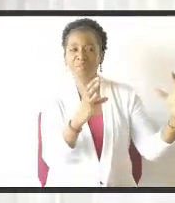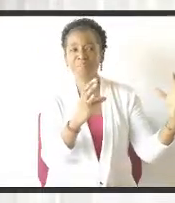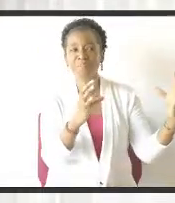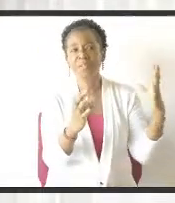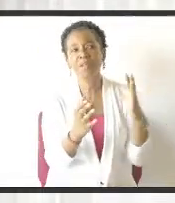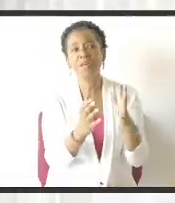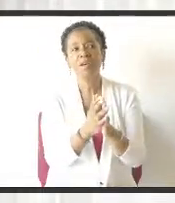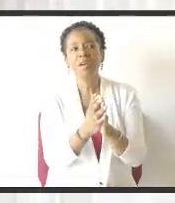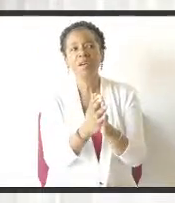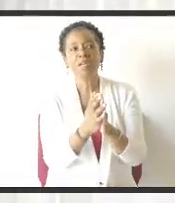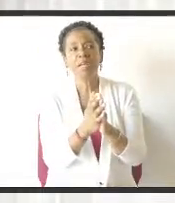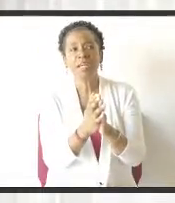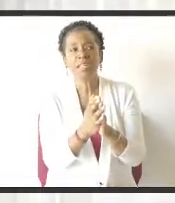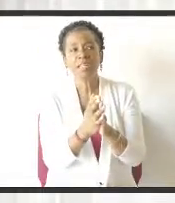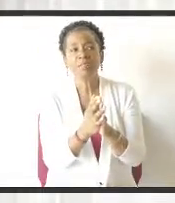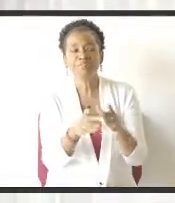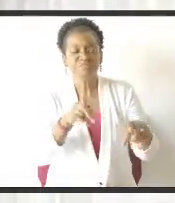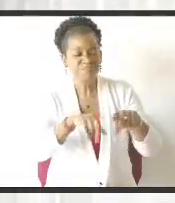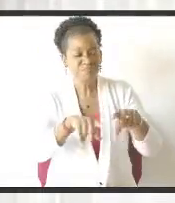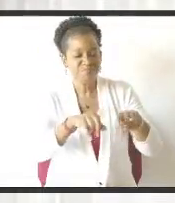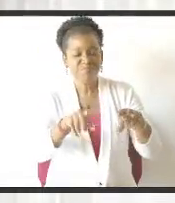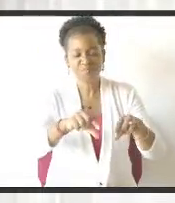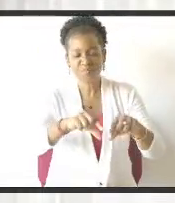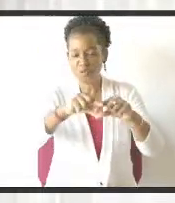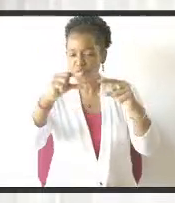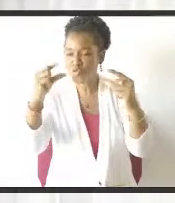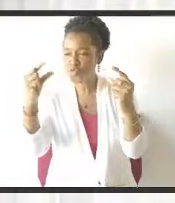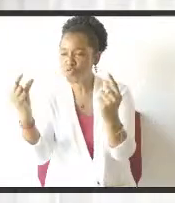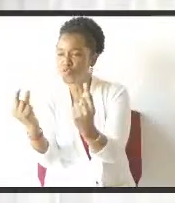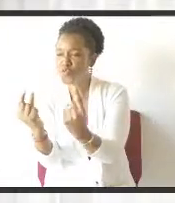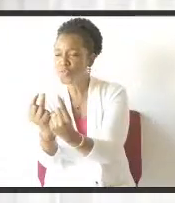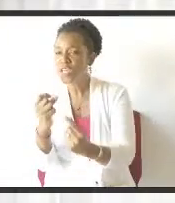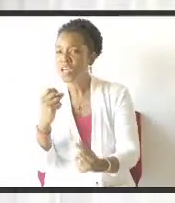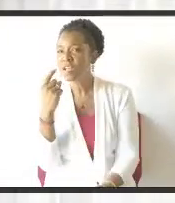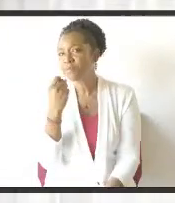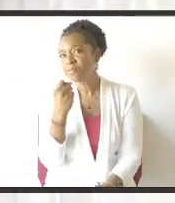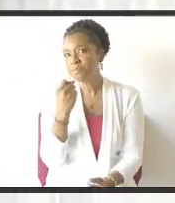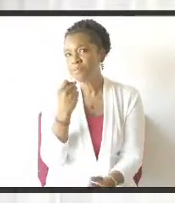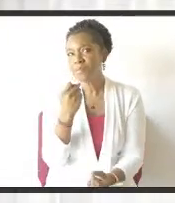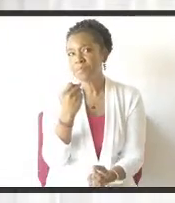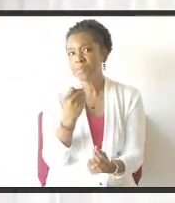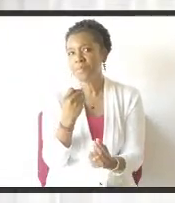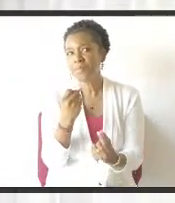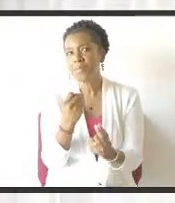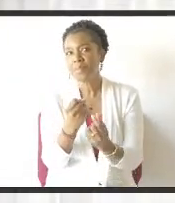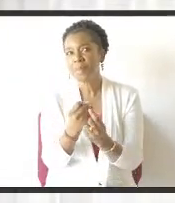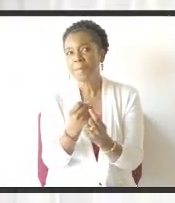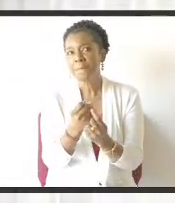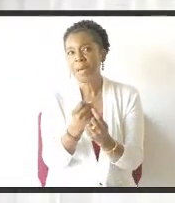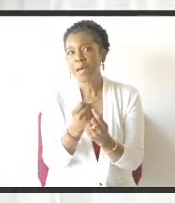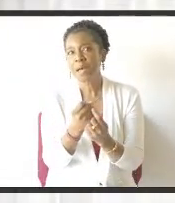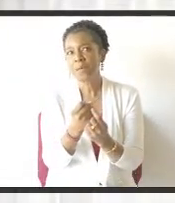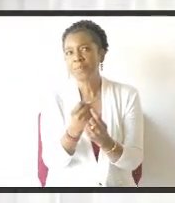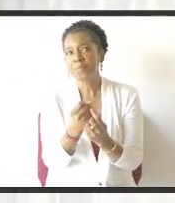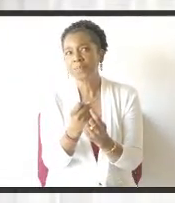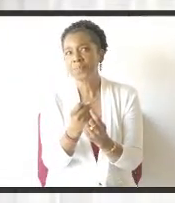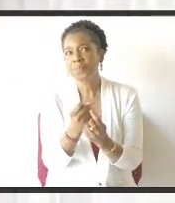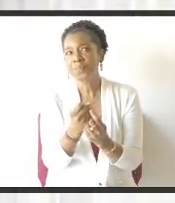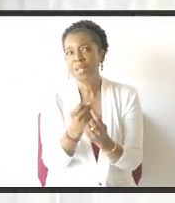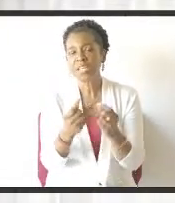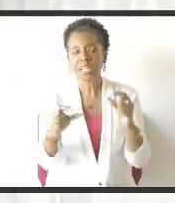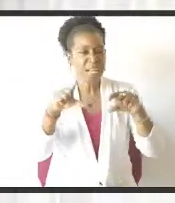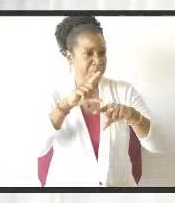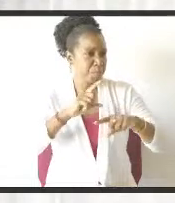But what we will receive when we stand before the judgment bar of God is something that will